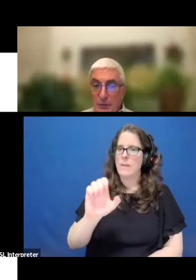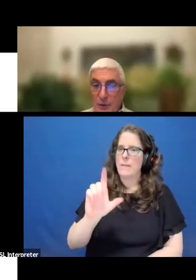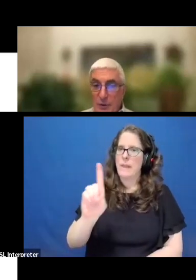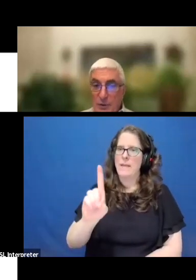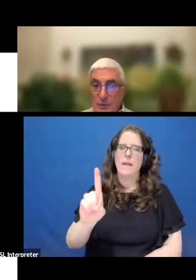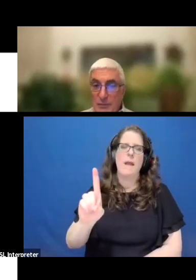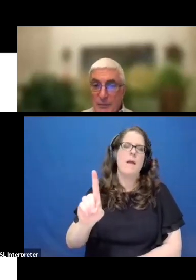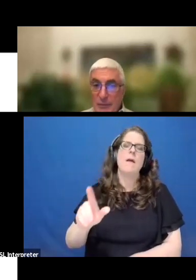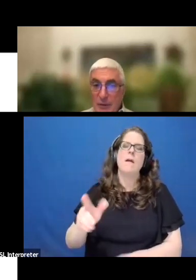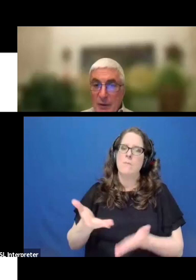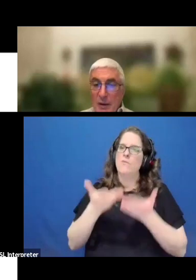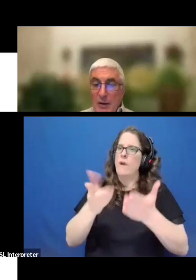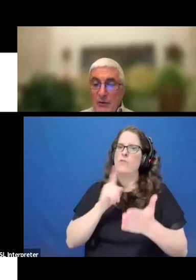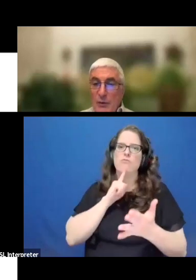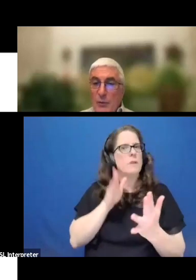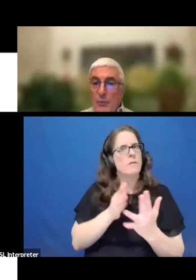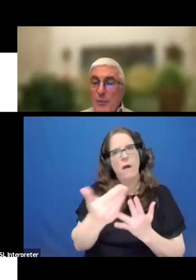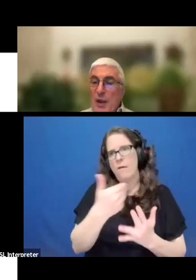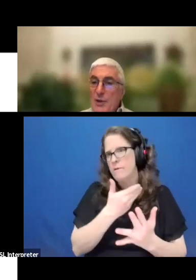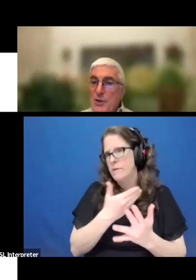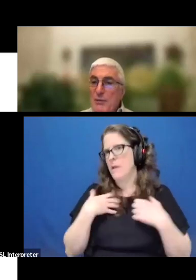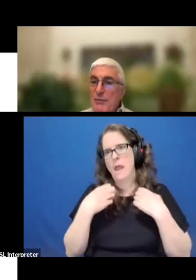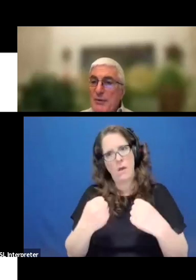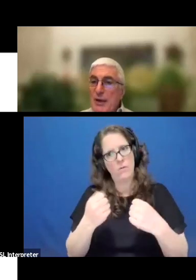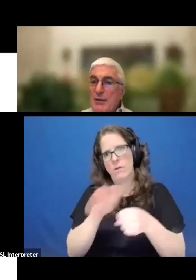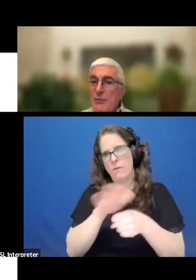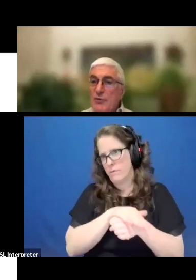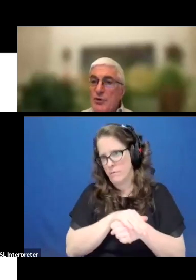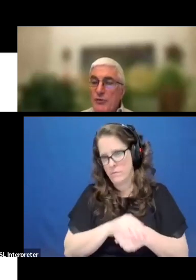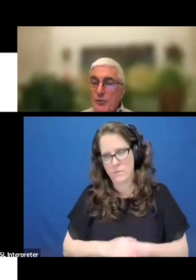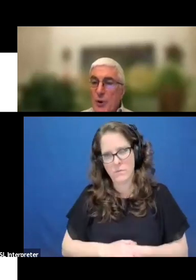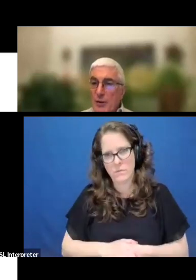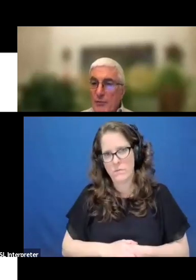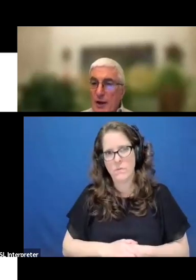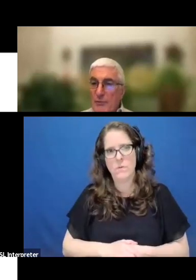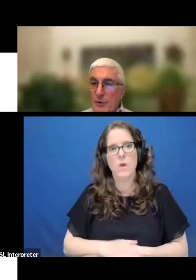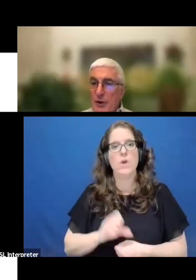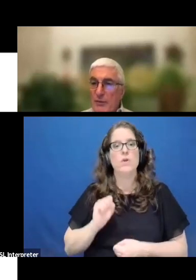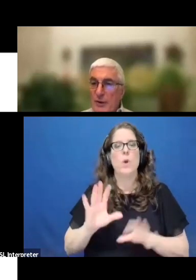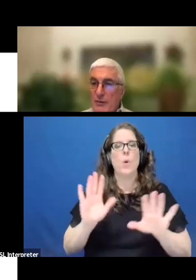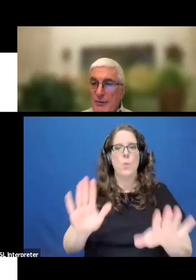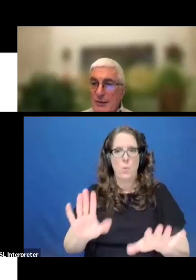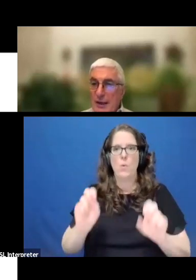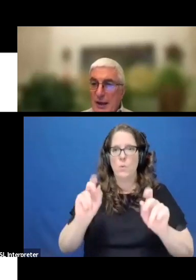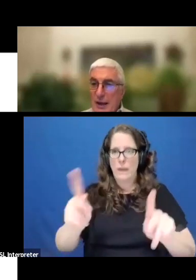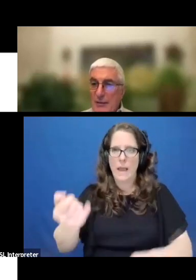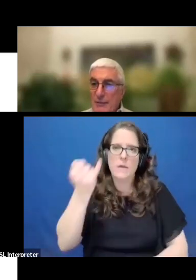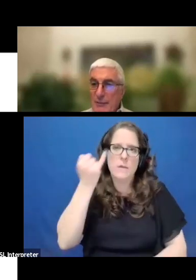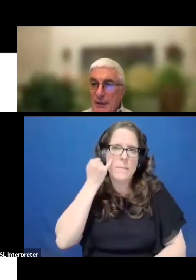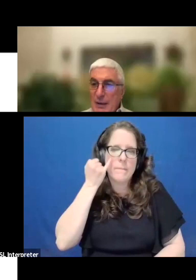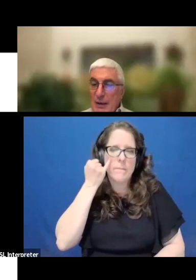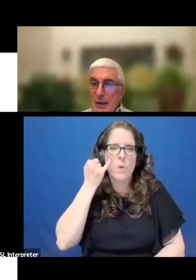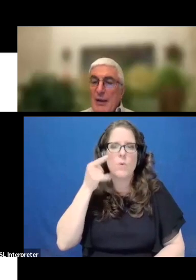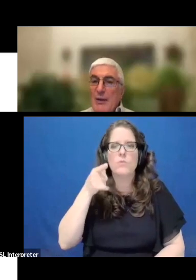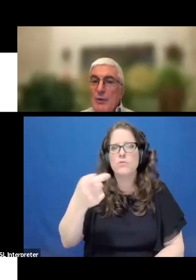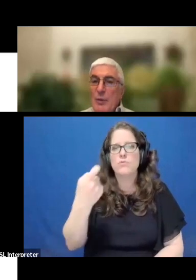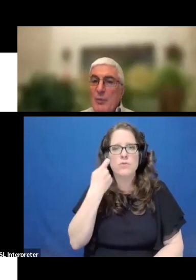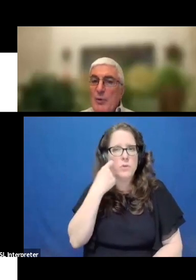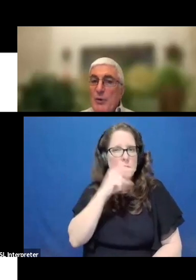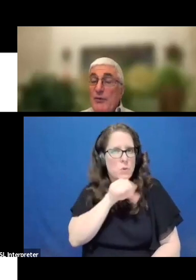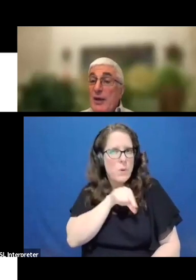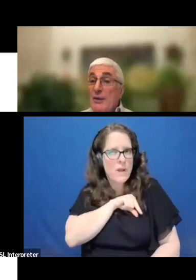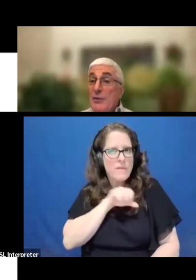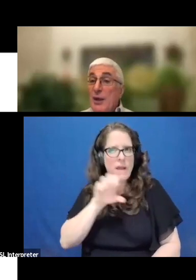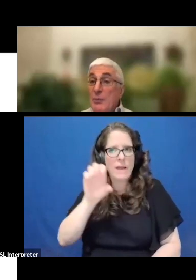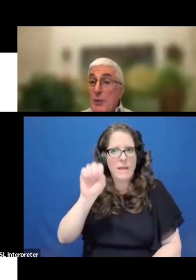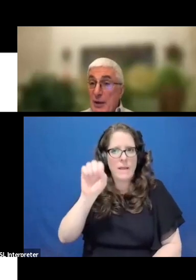health coverage. So imagine that you've just qualified for SSDI. Remember,